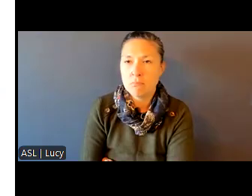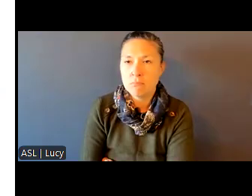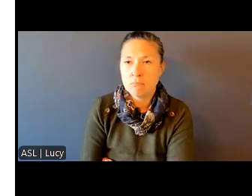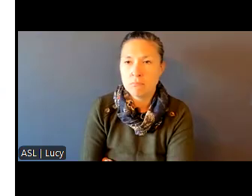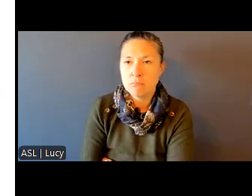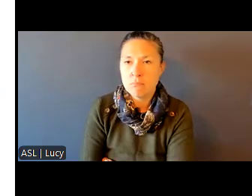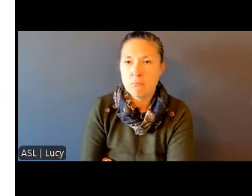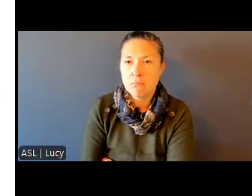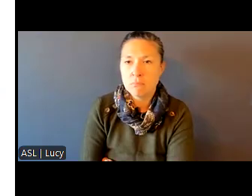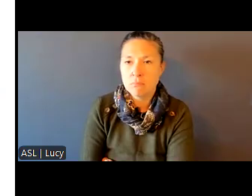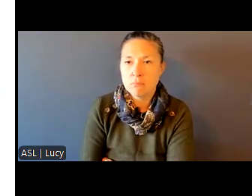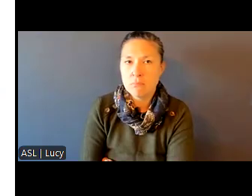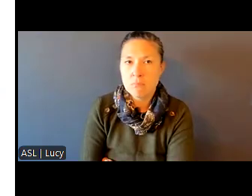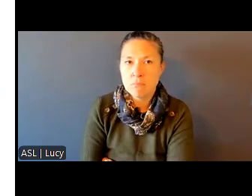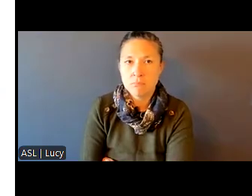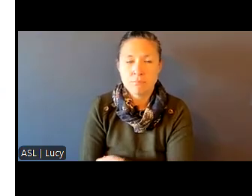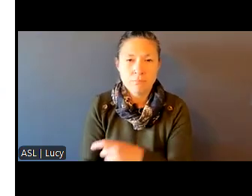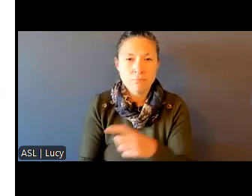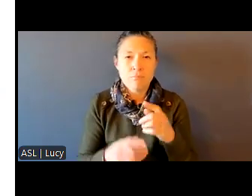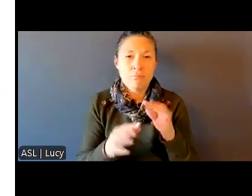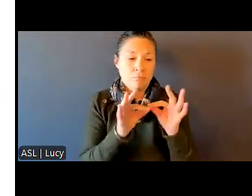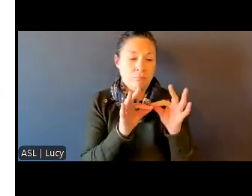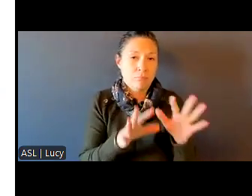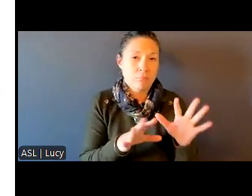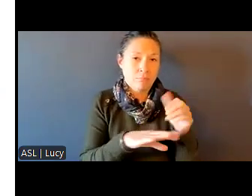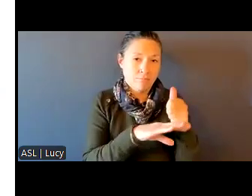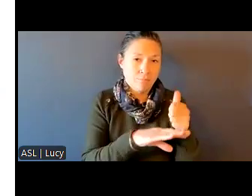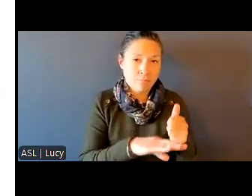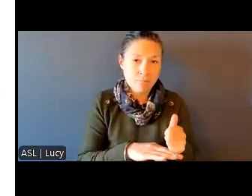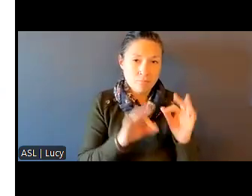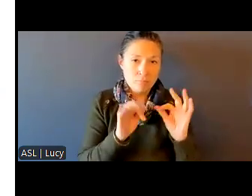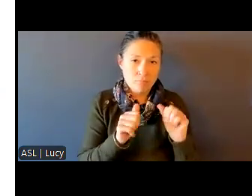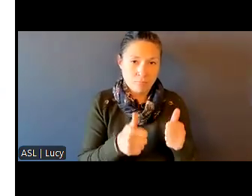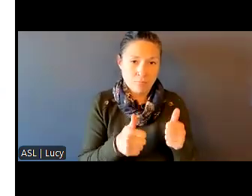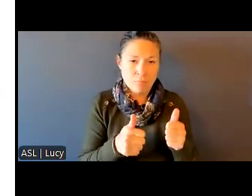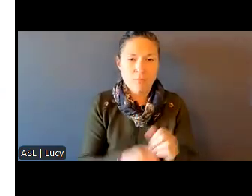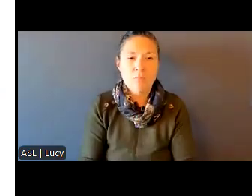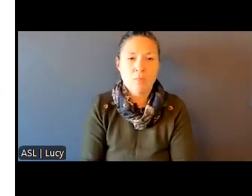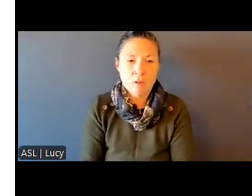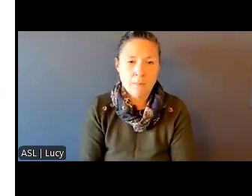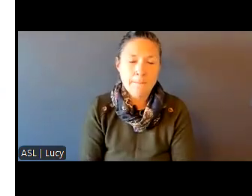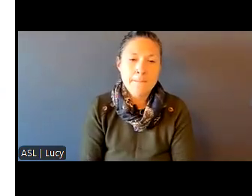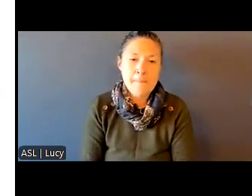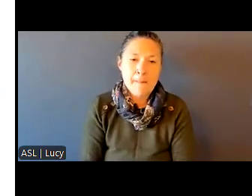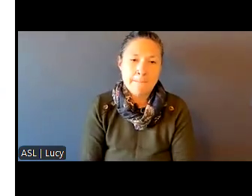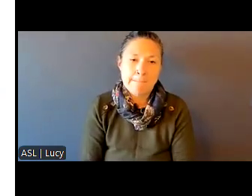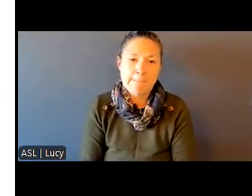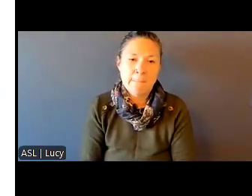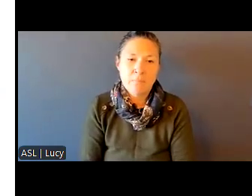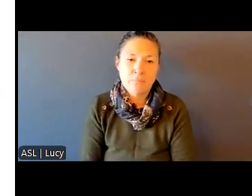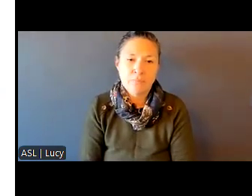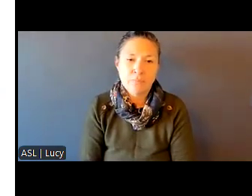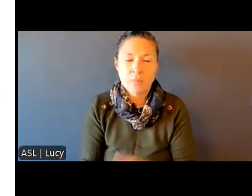Okay. I think we're in good shape. I'm going to go up to the projector in the front and adjust a couple settings. I'll be right back.